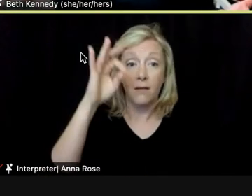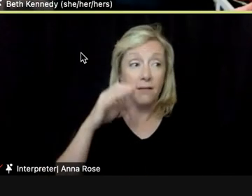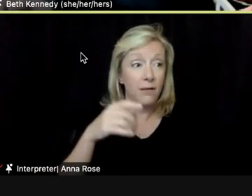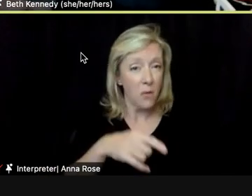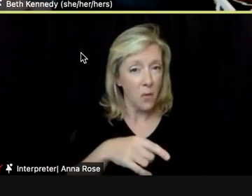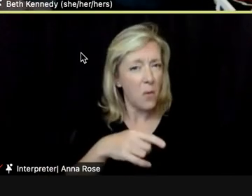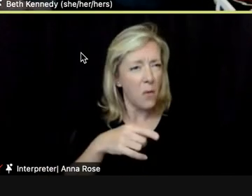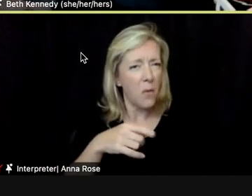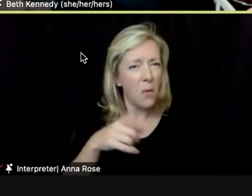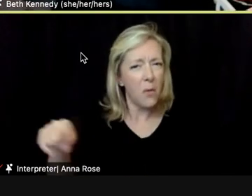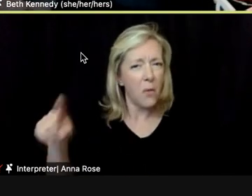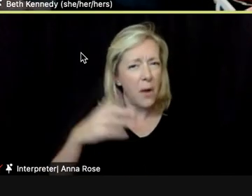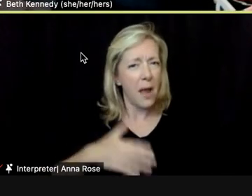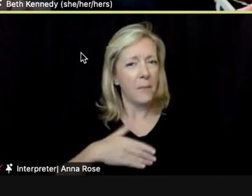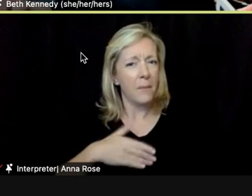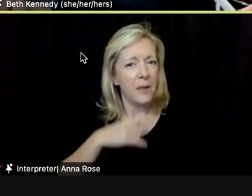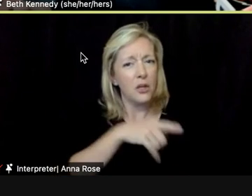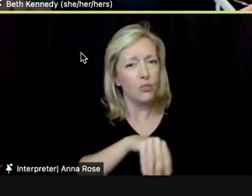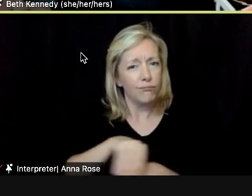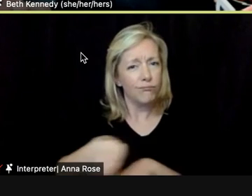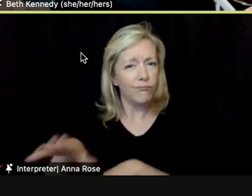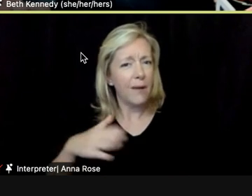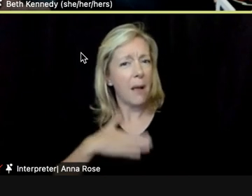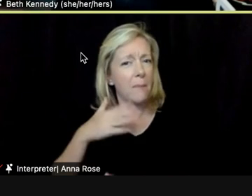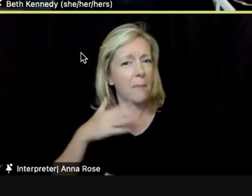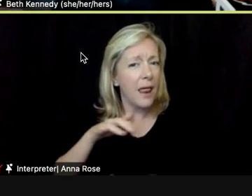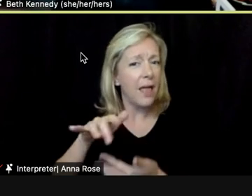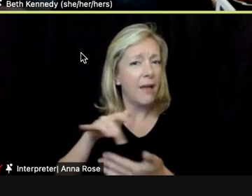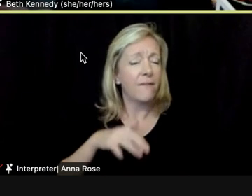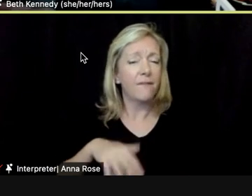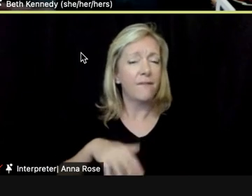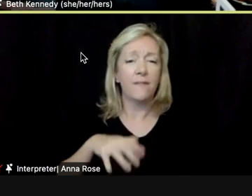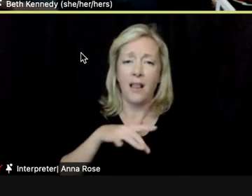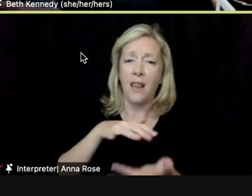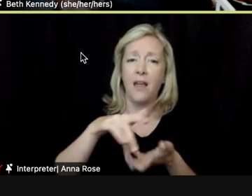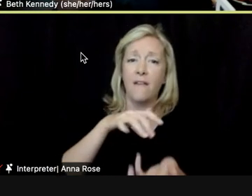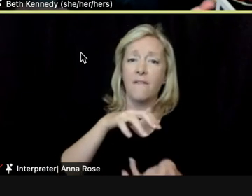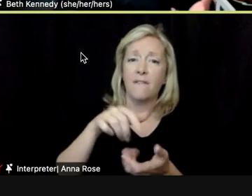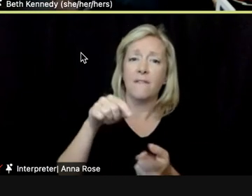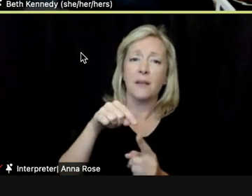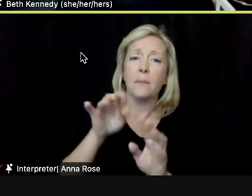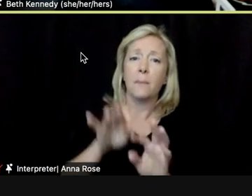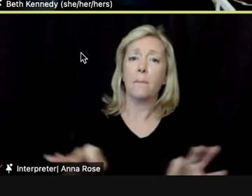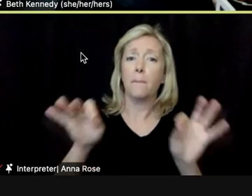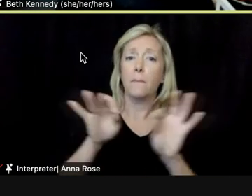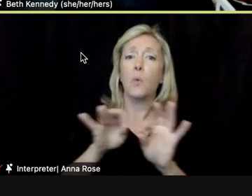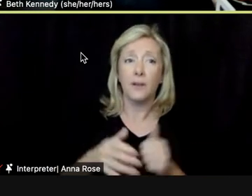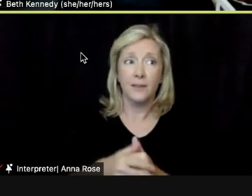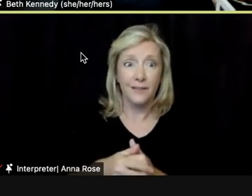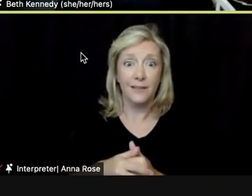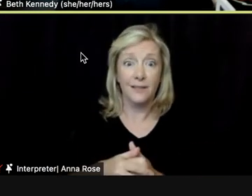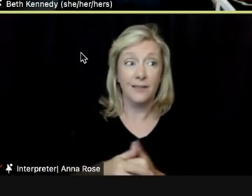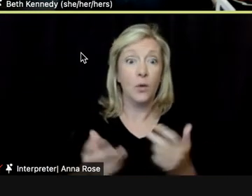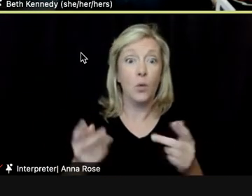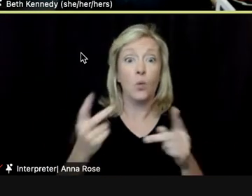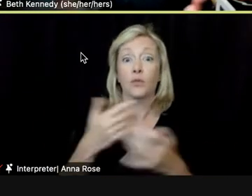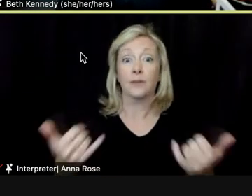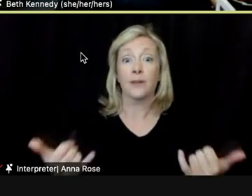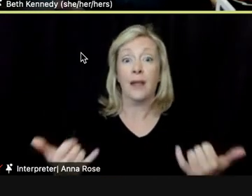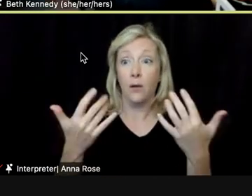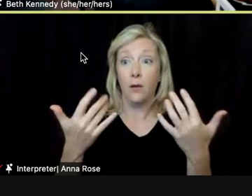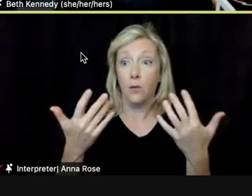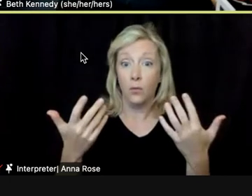they brought the people in the room. Laughter is so important, particularly in the situation we find ourselves in